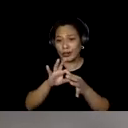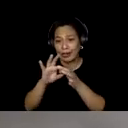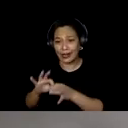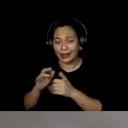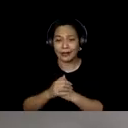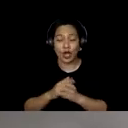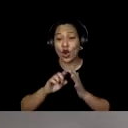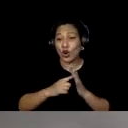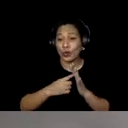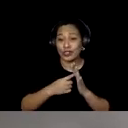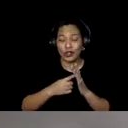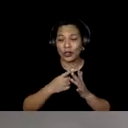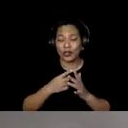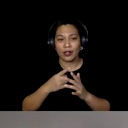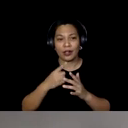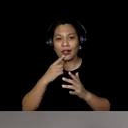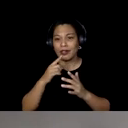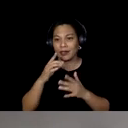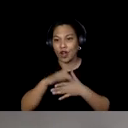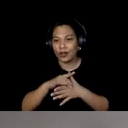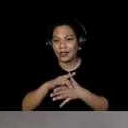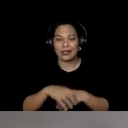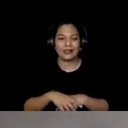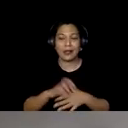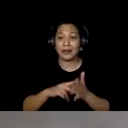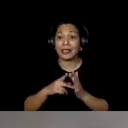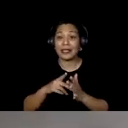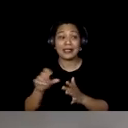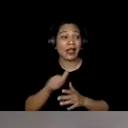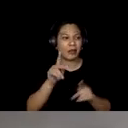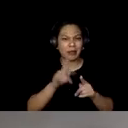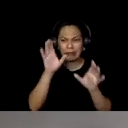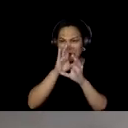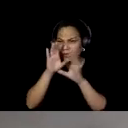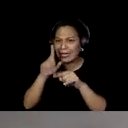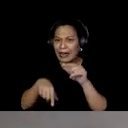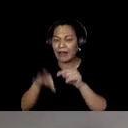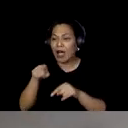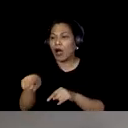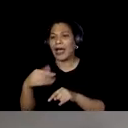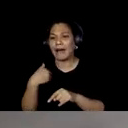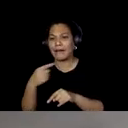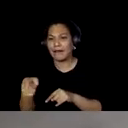maybe something that people can't find anywhere else, so then it makes sense to link to your page since you're the only one that offers it.